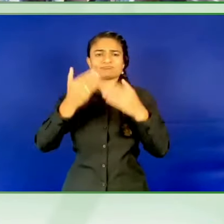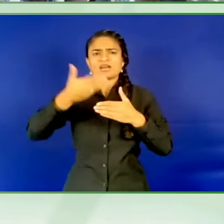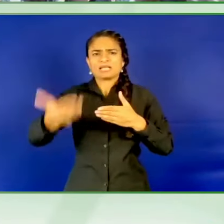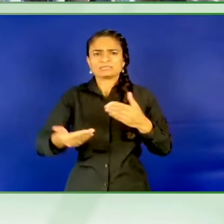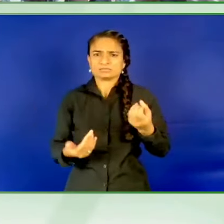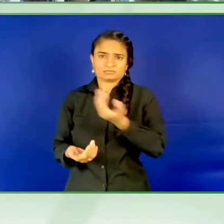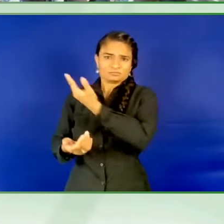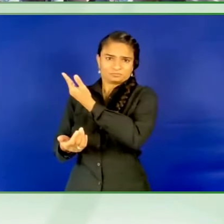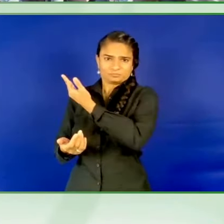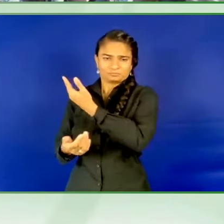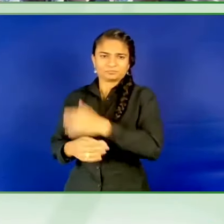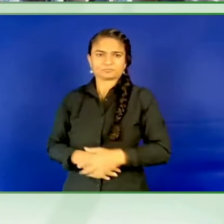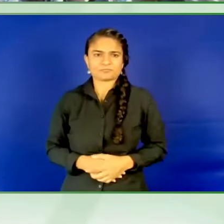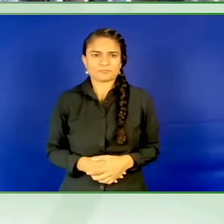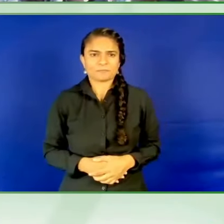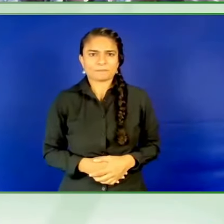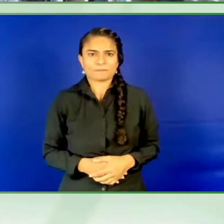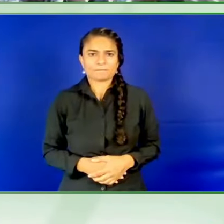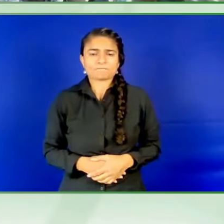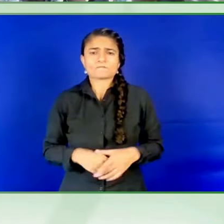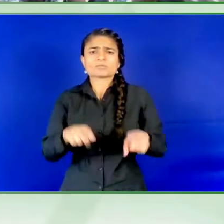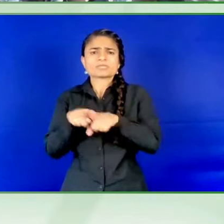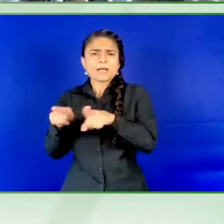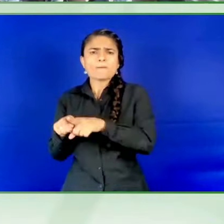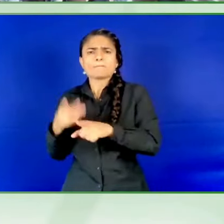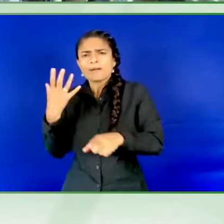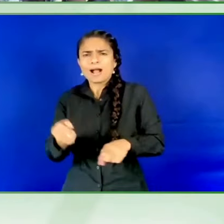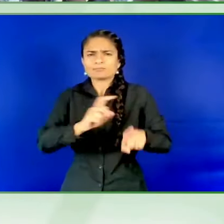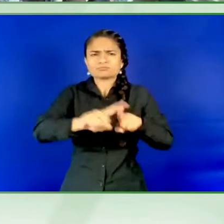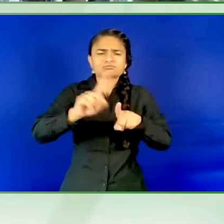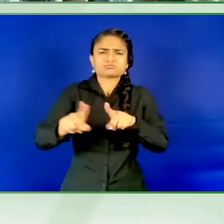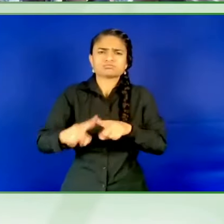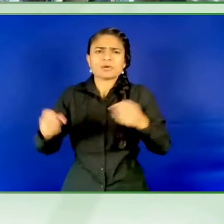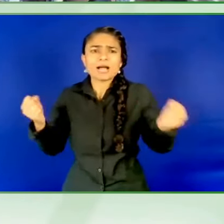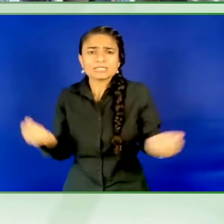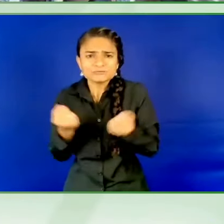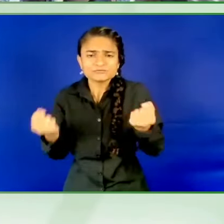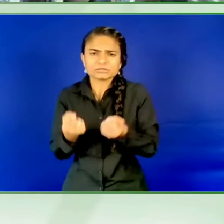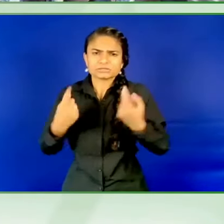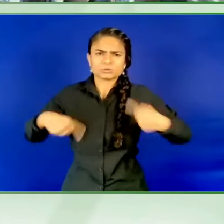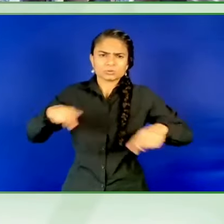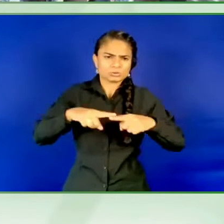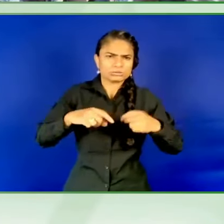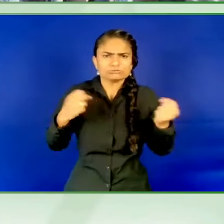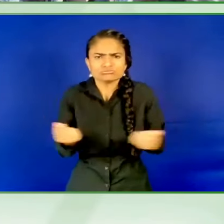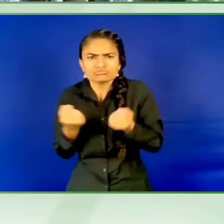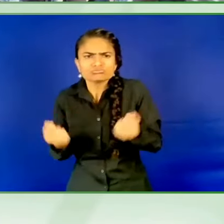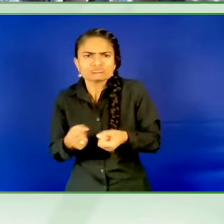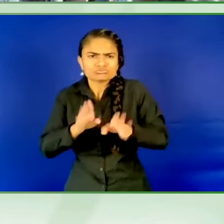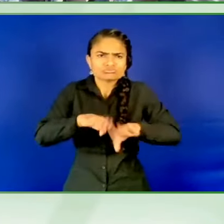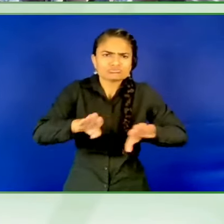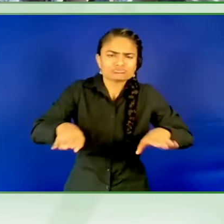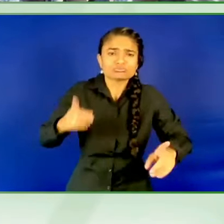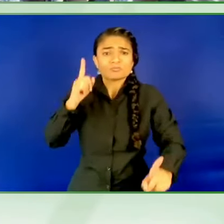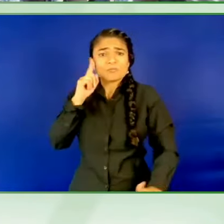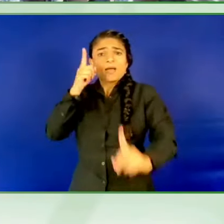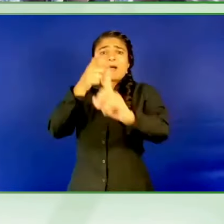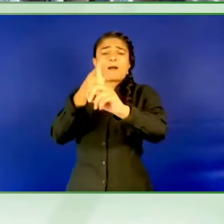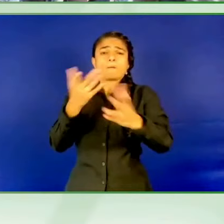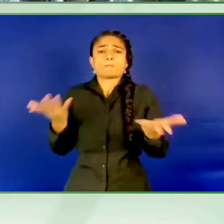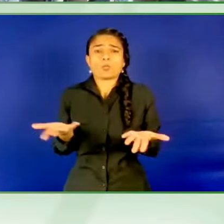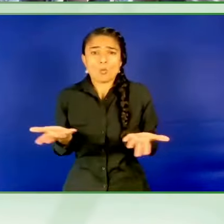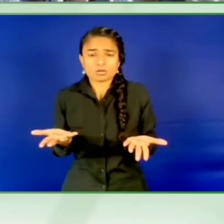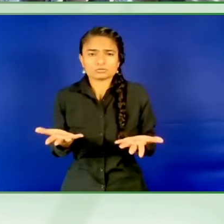easily adaptable to any public. For instance, we have used silicon molds of the tactile images to create